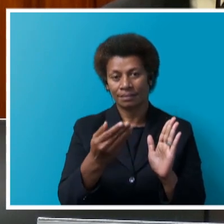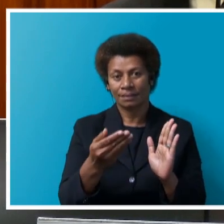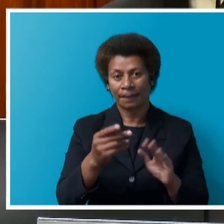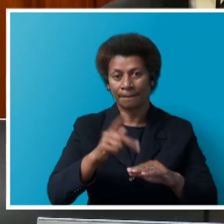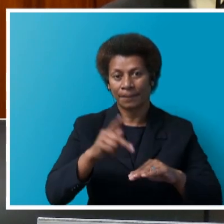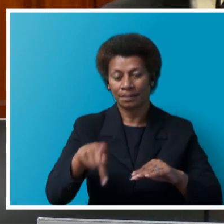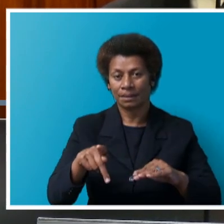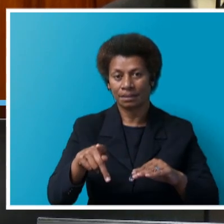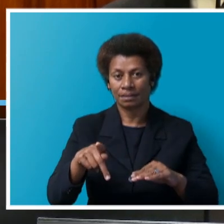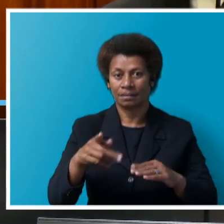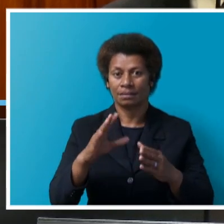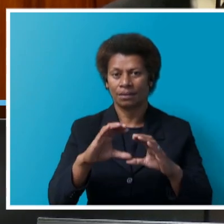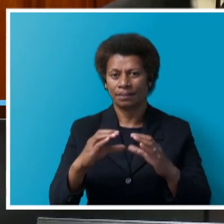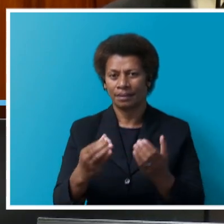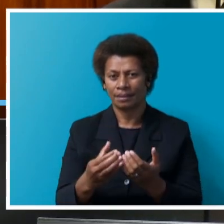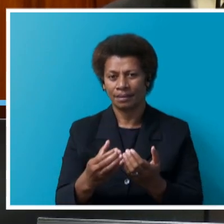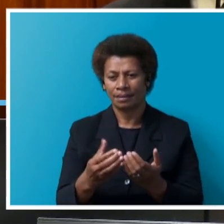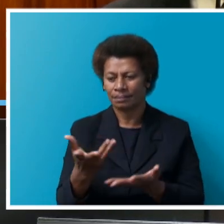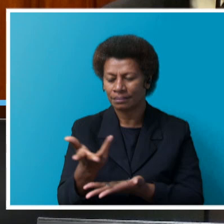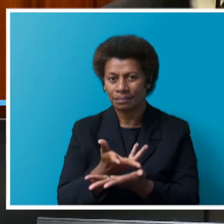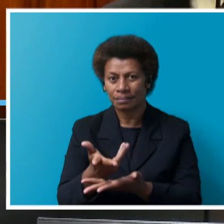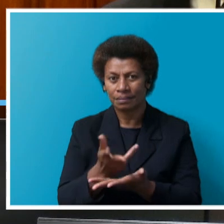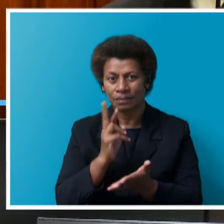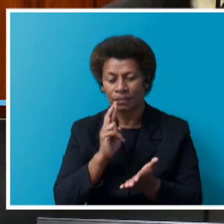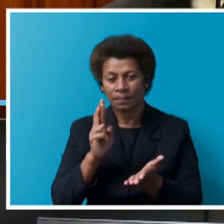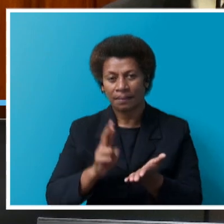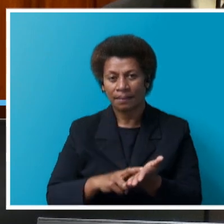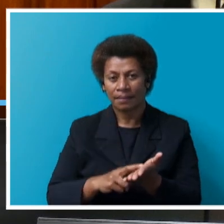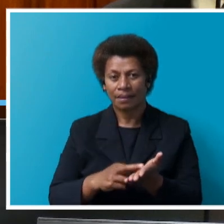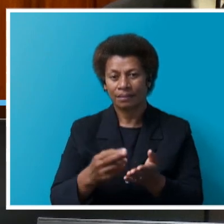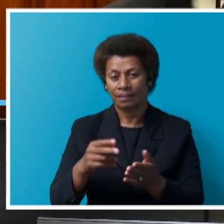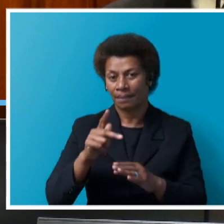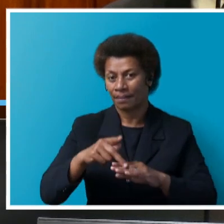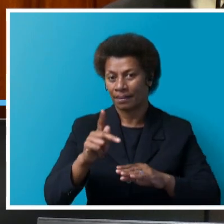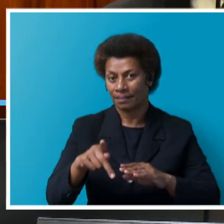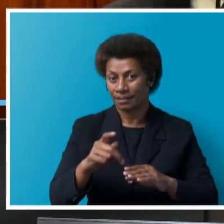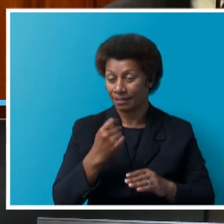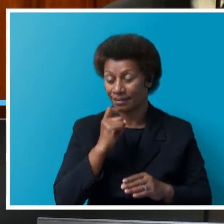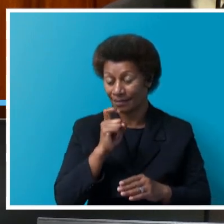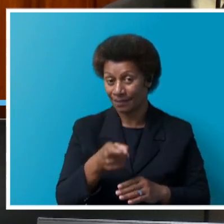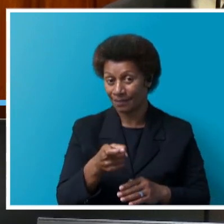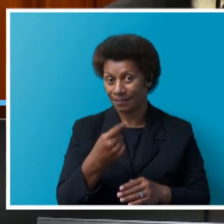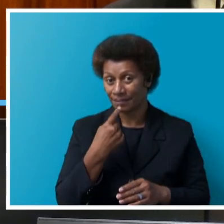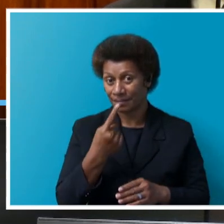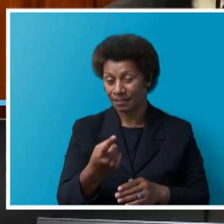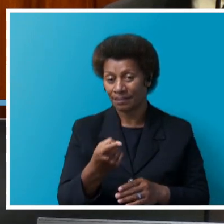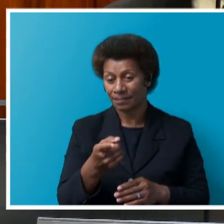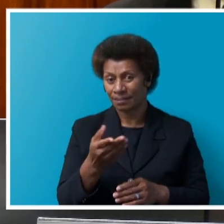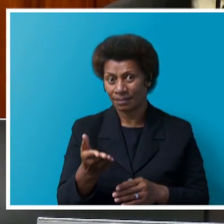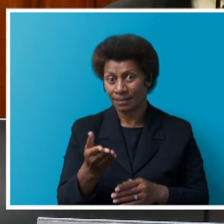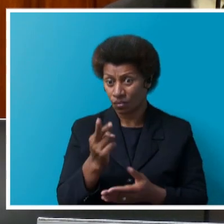to conduct public consultation and report back to Parliament if the leader of the opposition is really genuine about talking